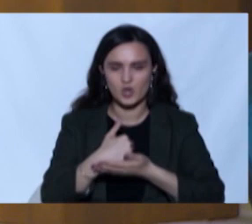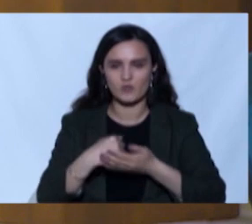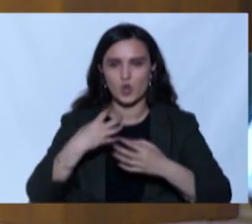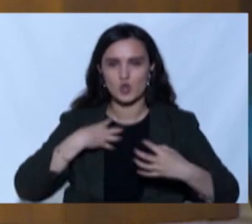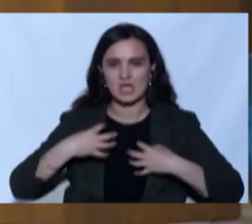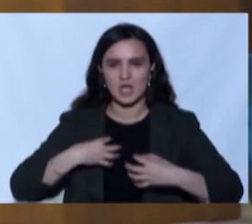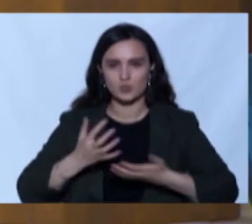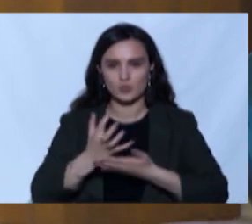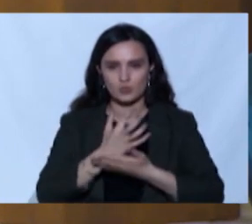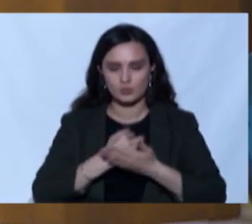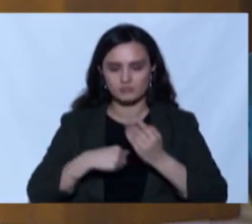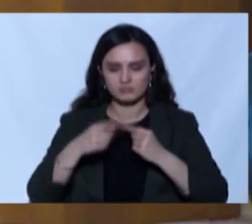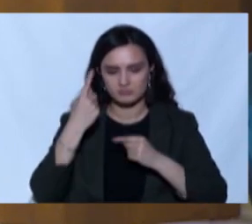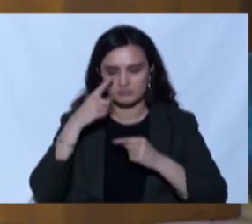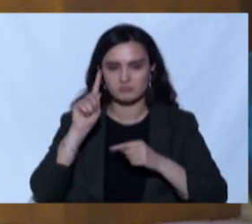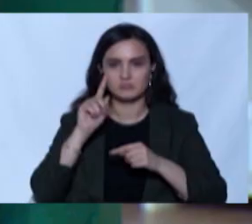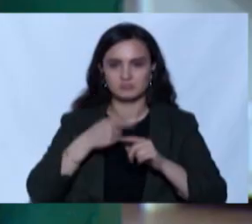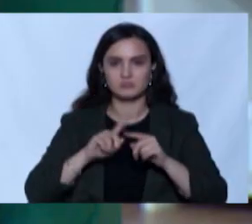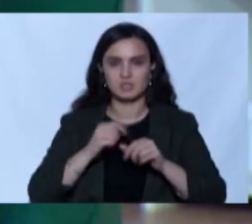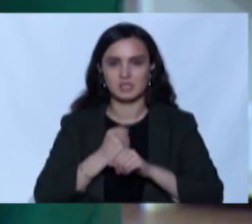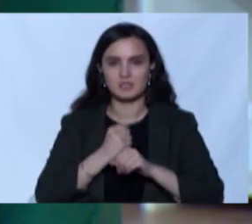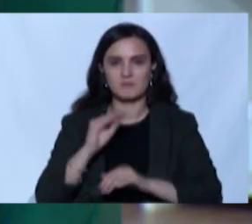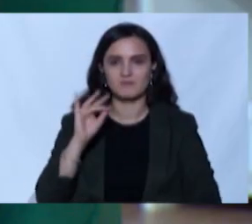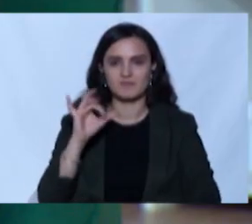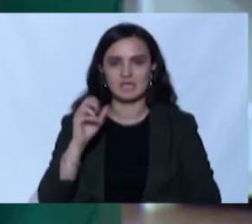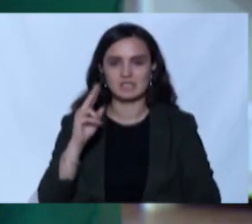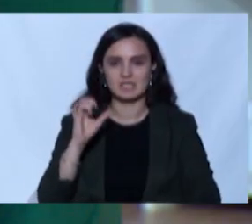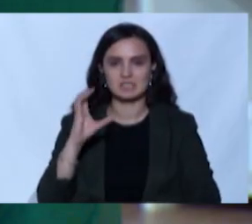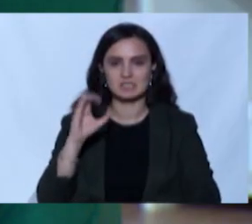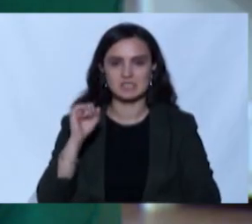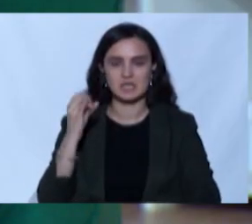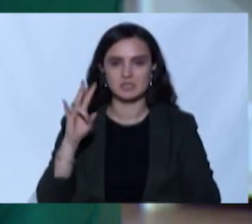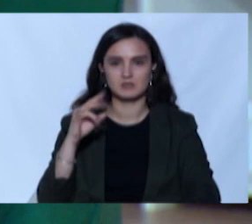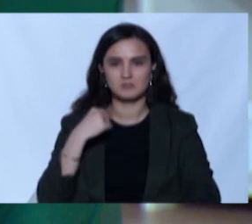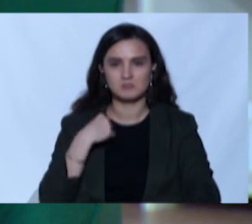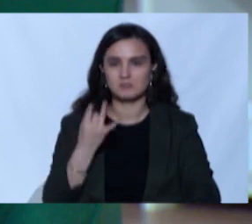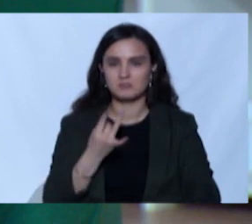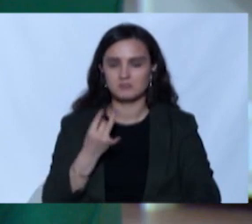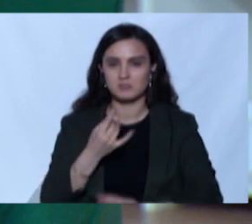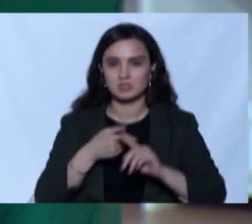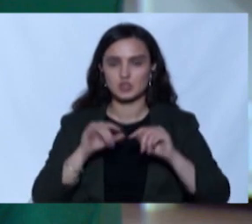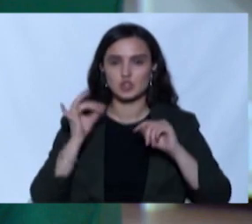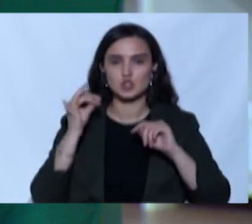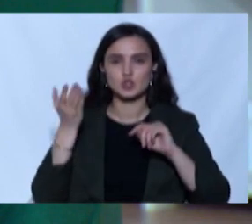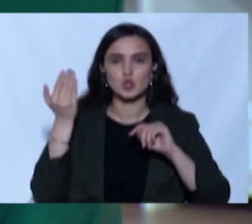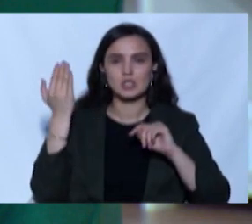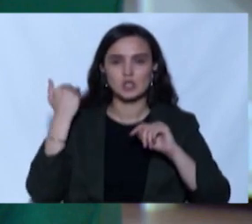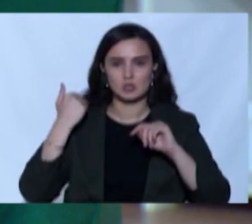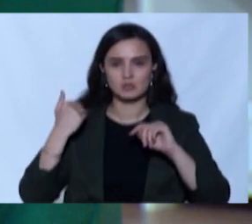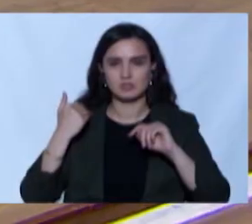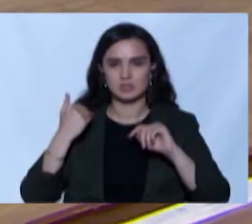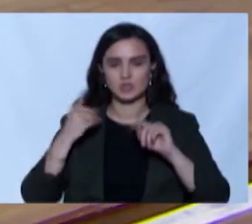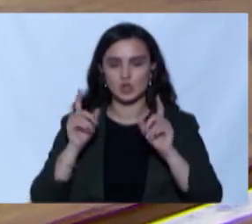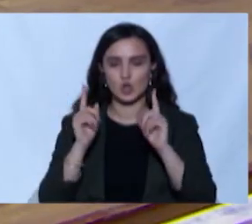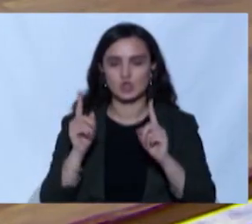that's how he eventually creates Frankenstein. And I suspect there is some historical